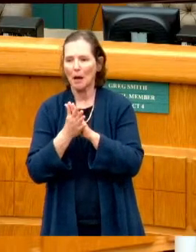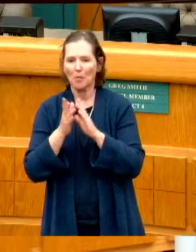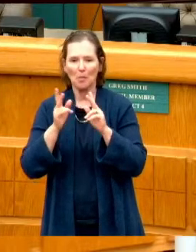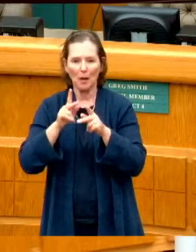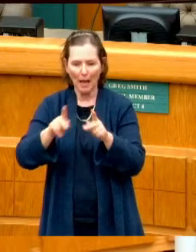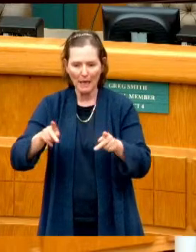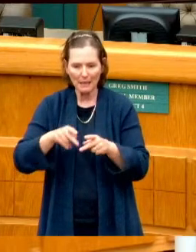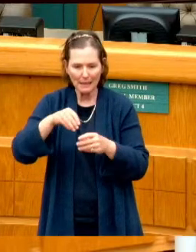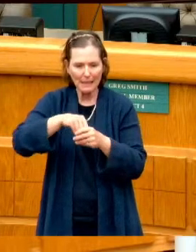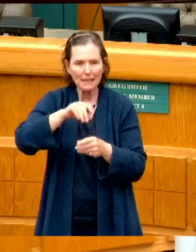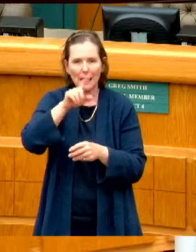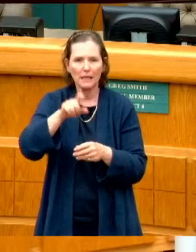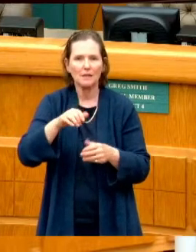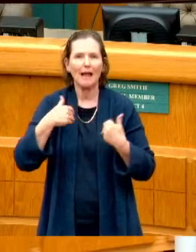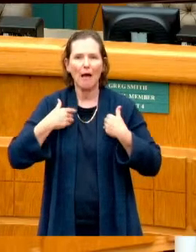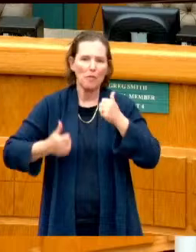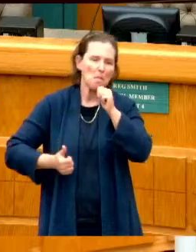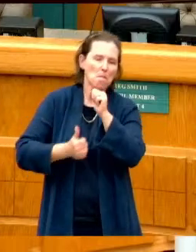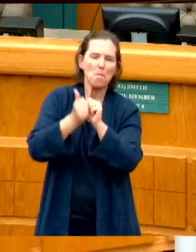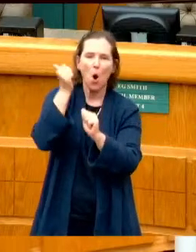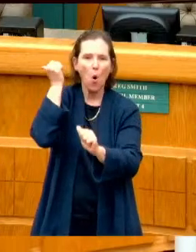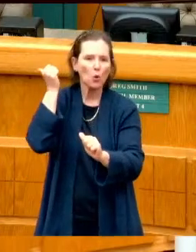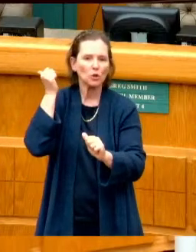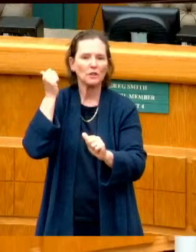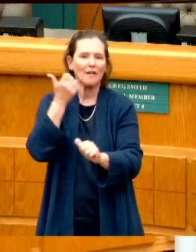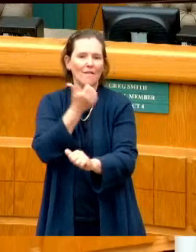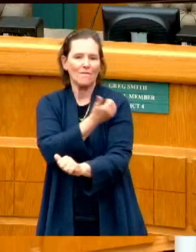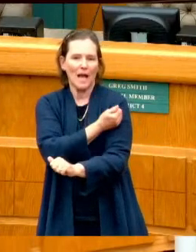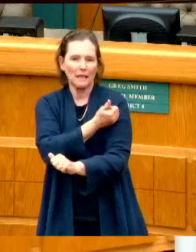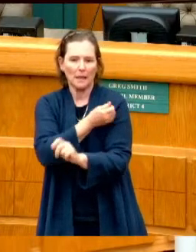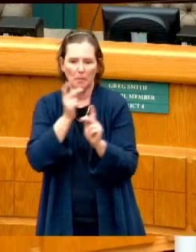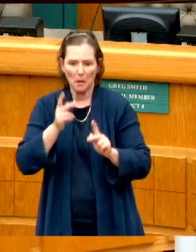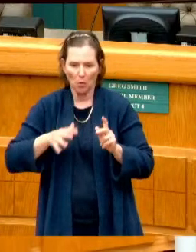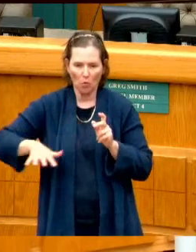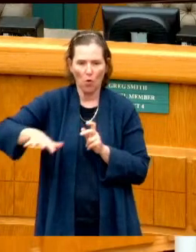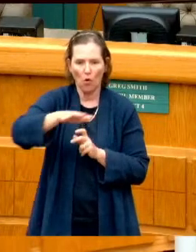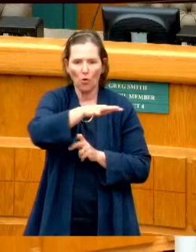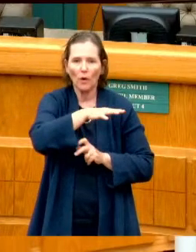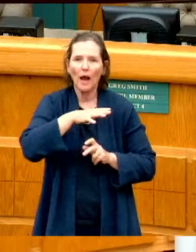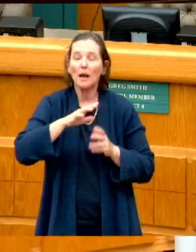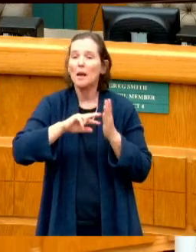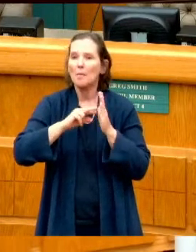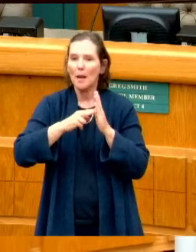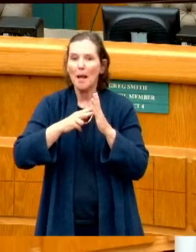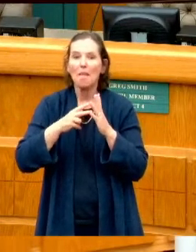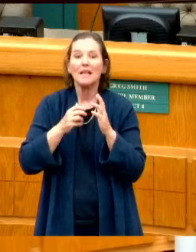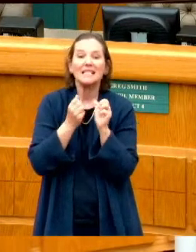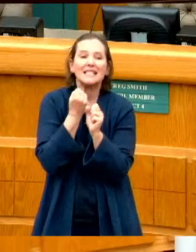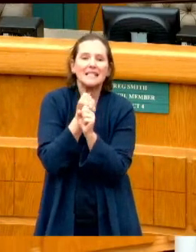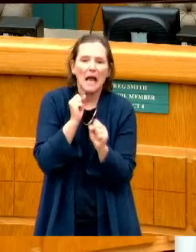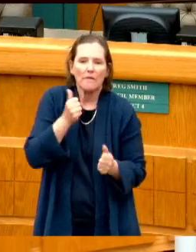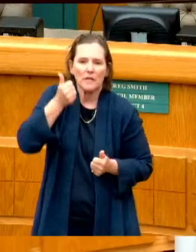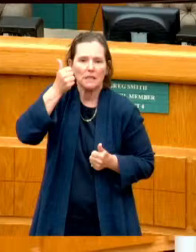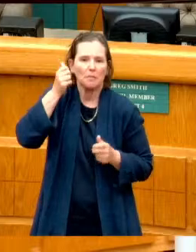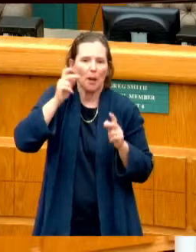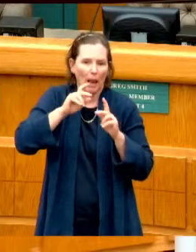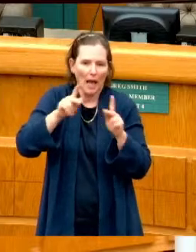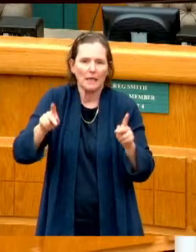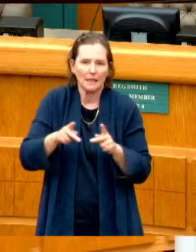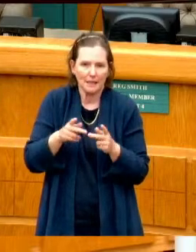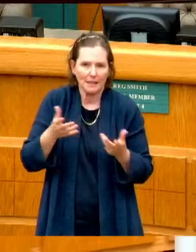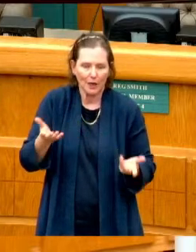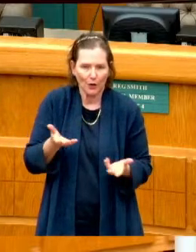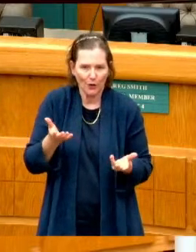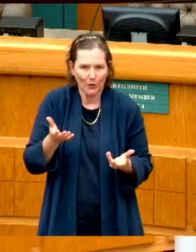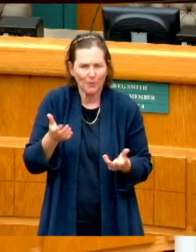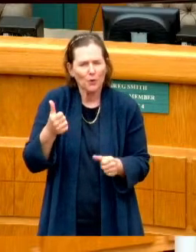safest, community in the United States, especially before we gather with our loved ones next Sunday on that special